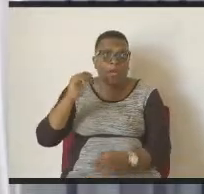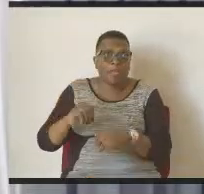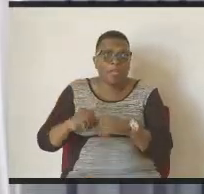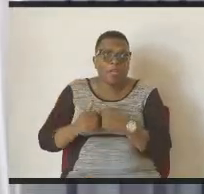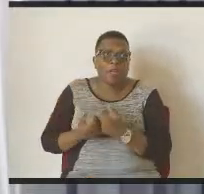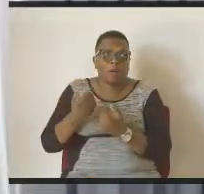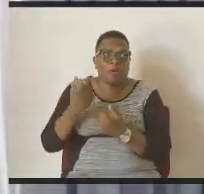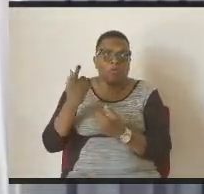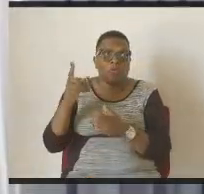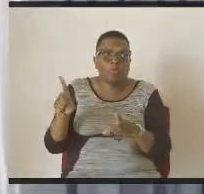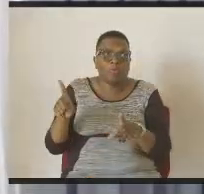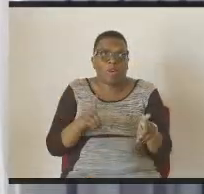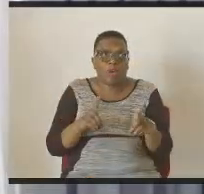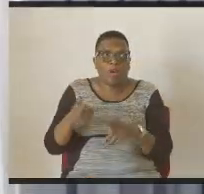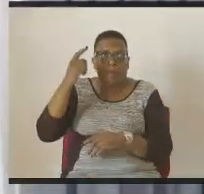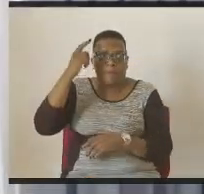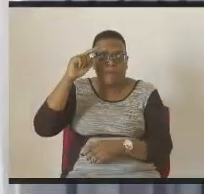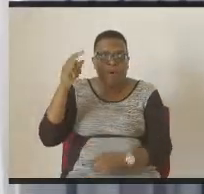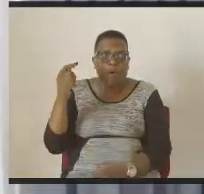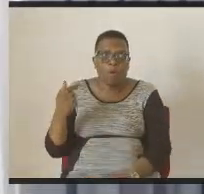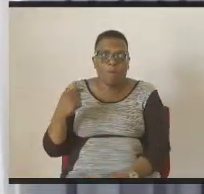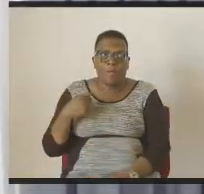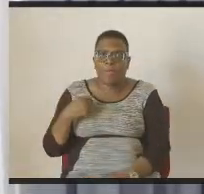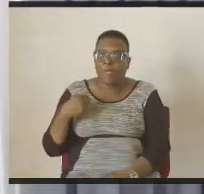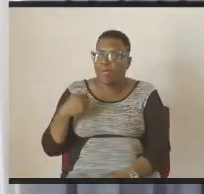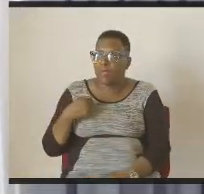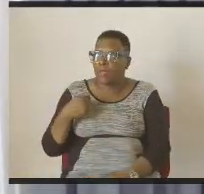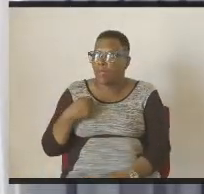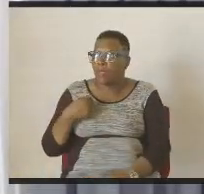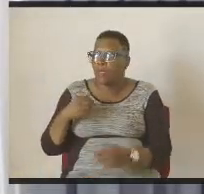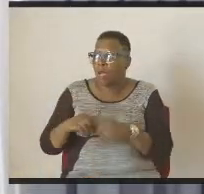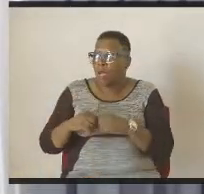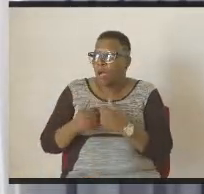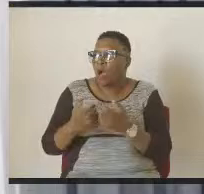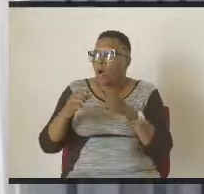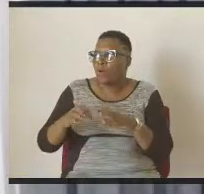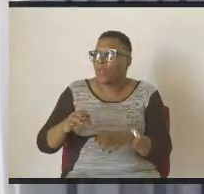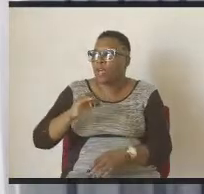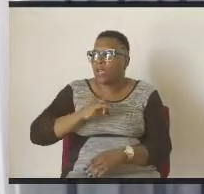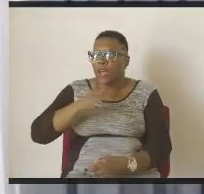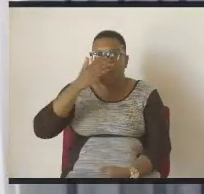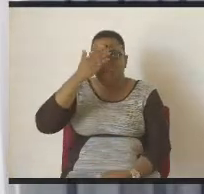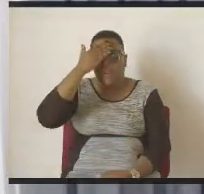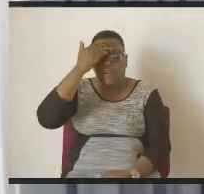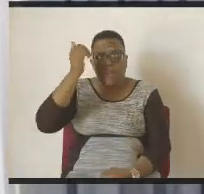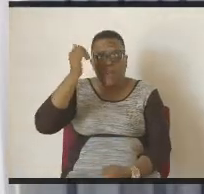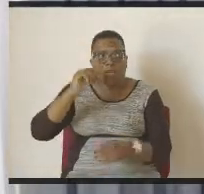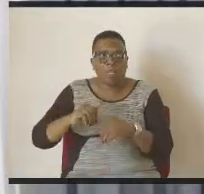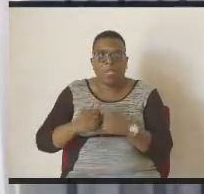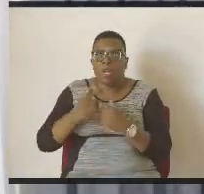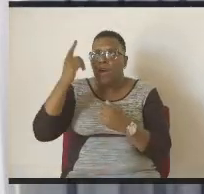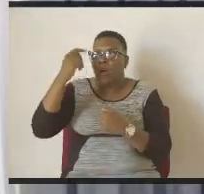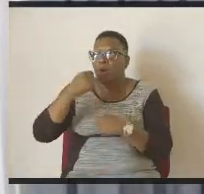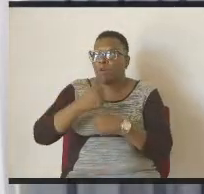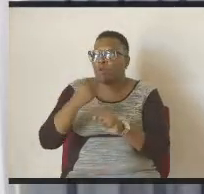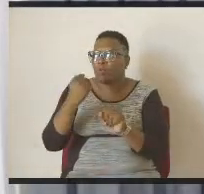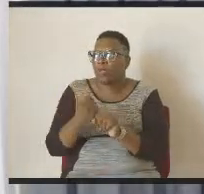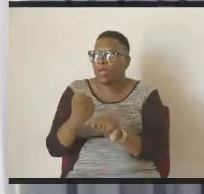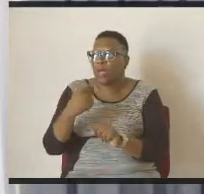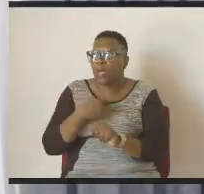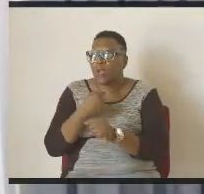forget what you've done for me? How can I forget how